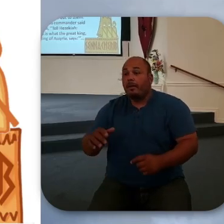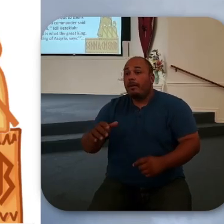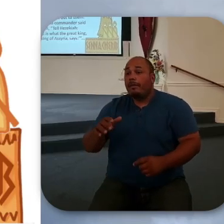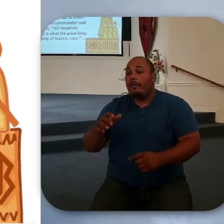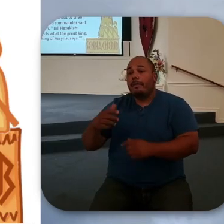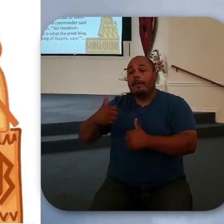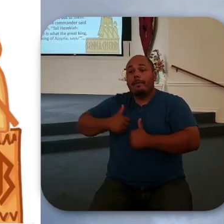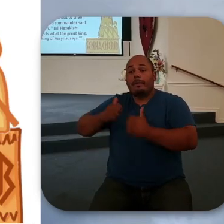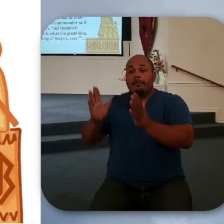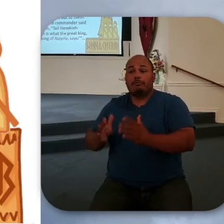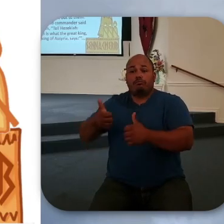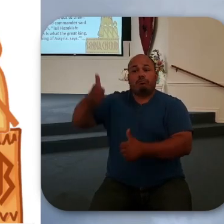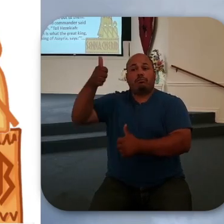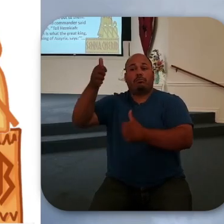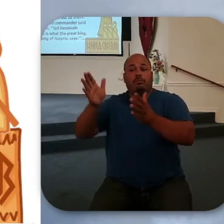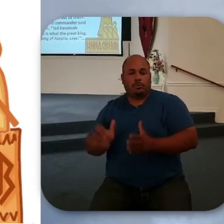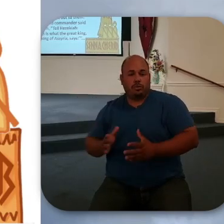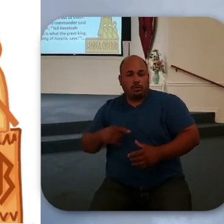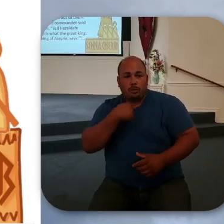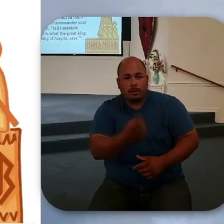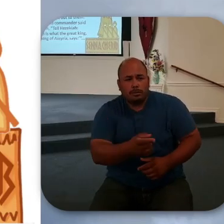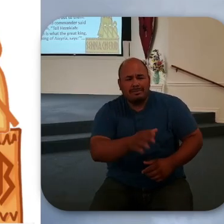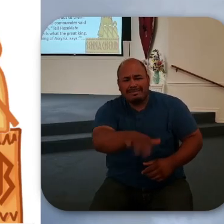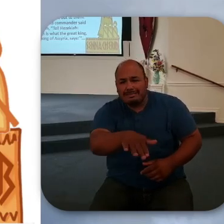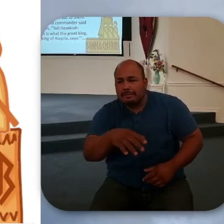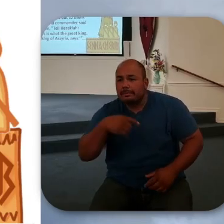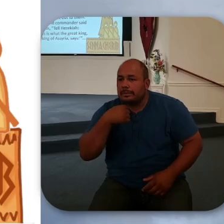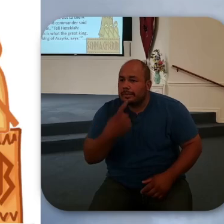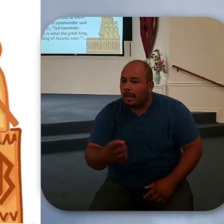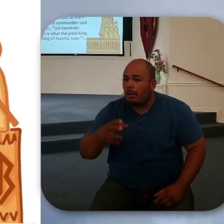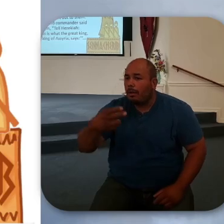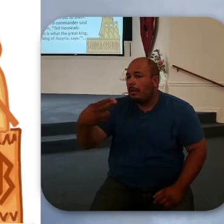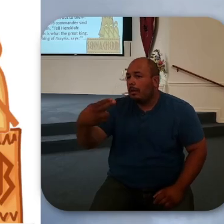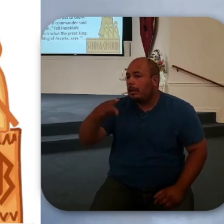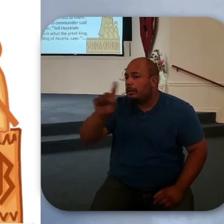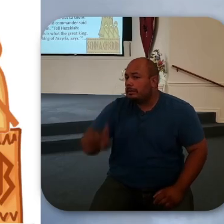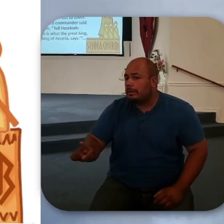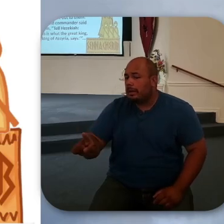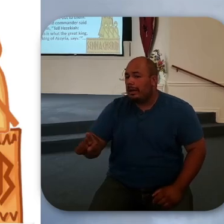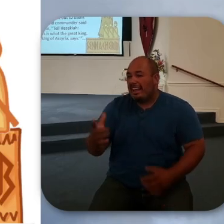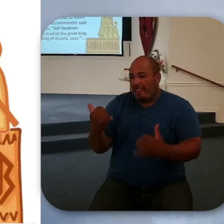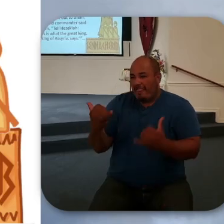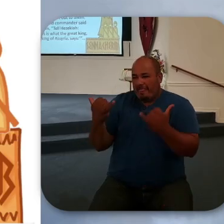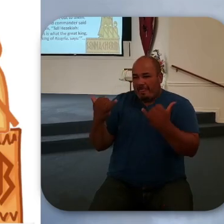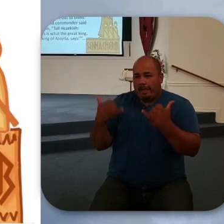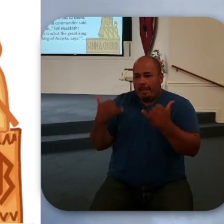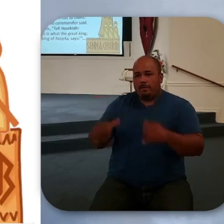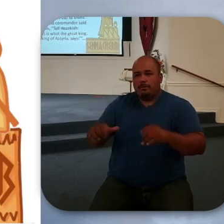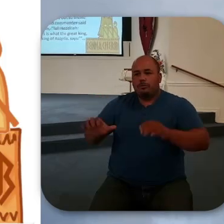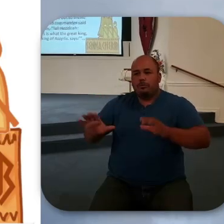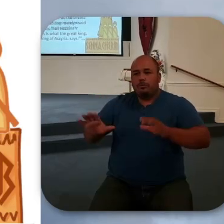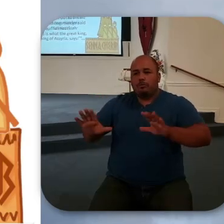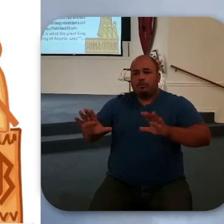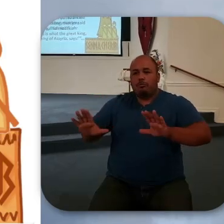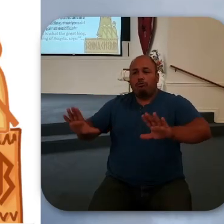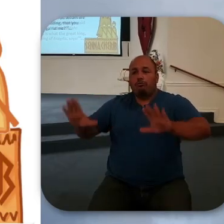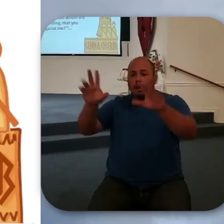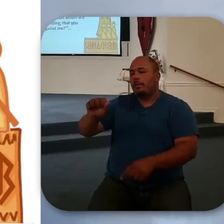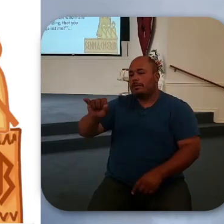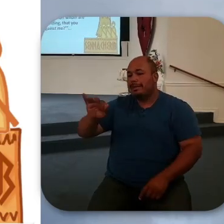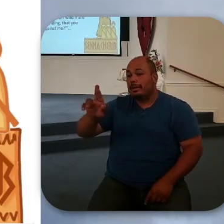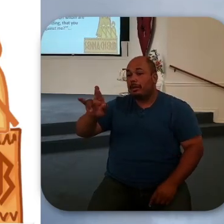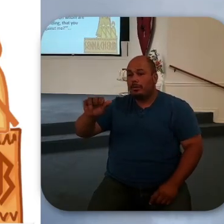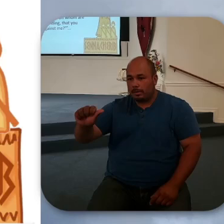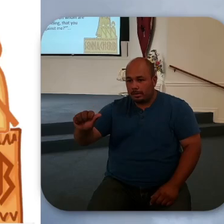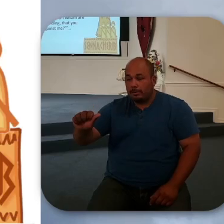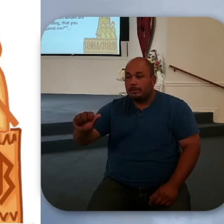to them, "Tell Hezekiah, this is what the great king, the king of Assyria, says. On